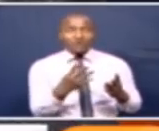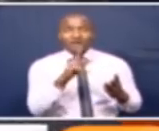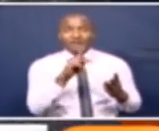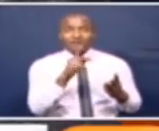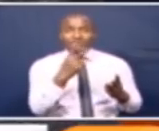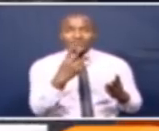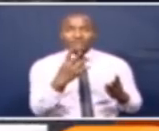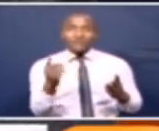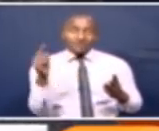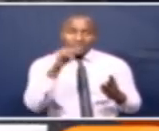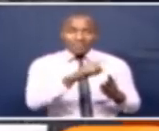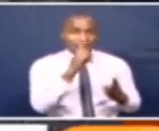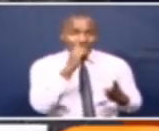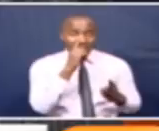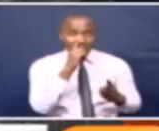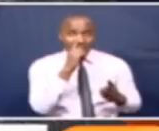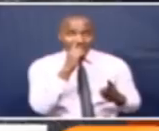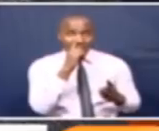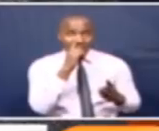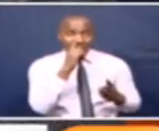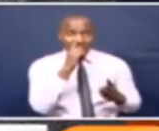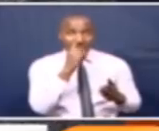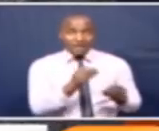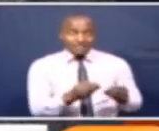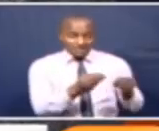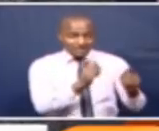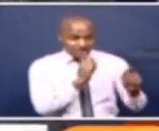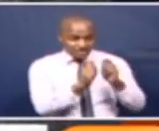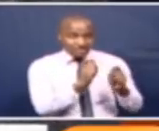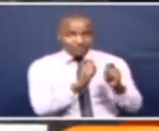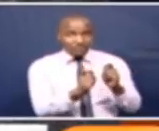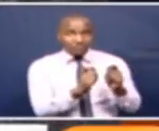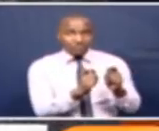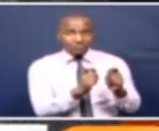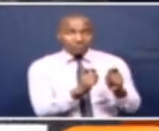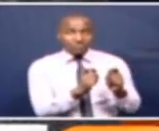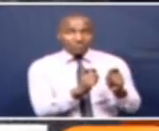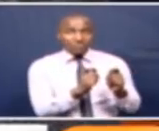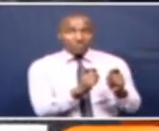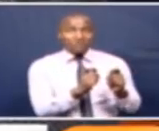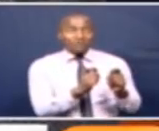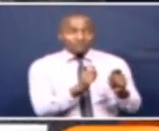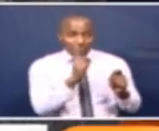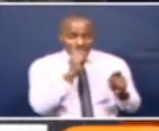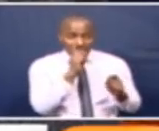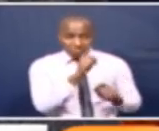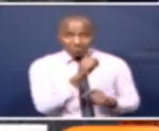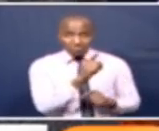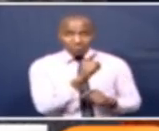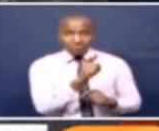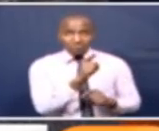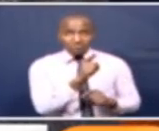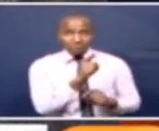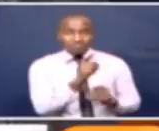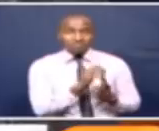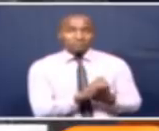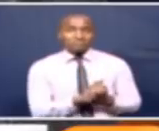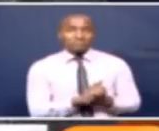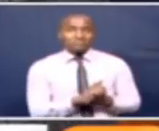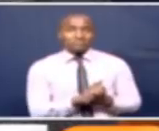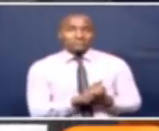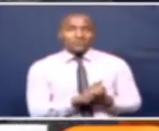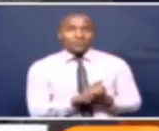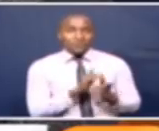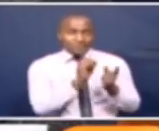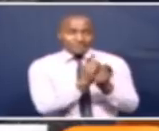K24 came home. Mm-hmm. They gave her an interview from our home. And we are